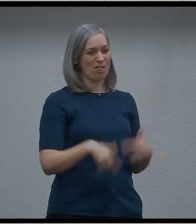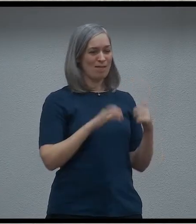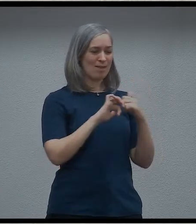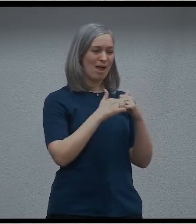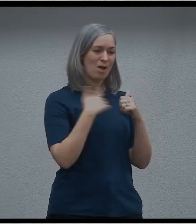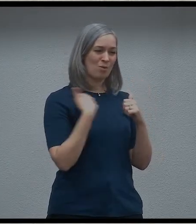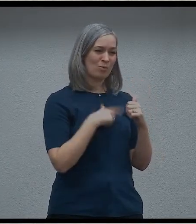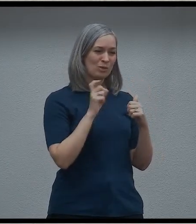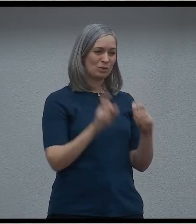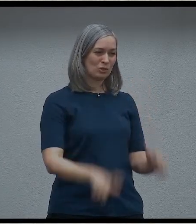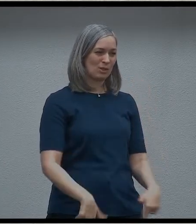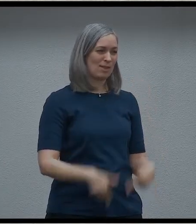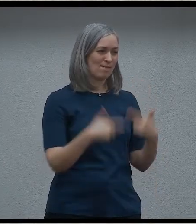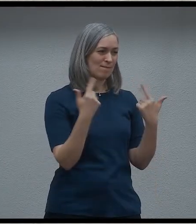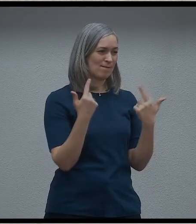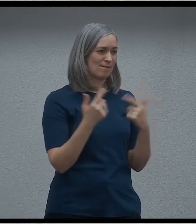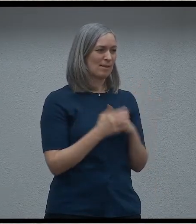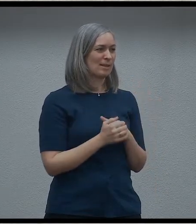should live.